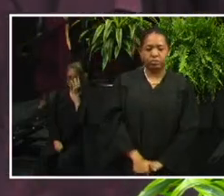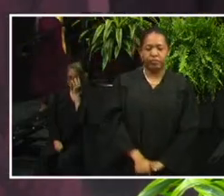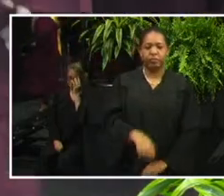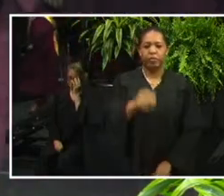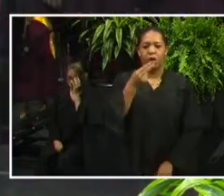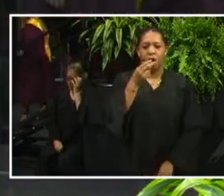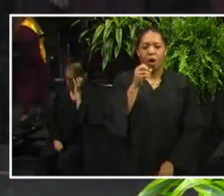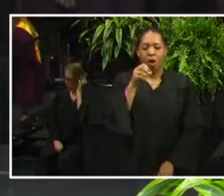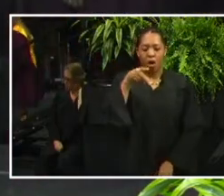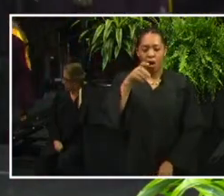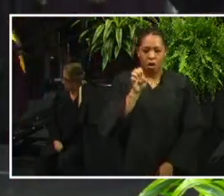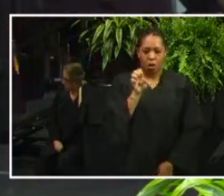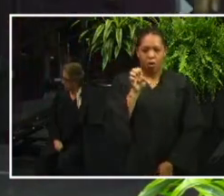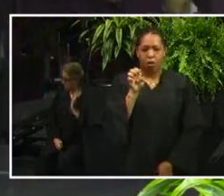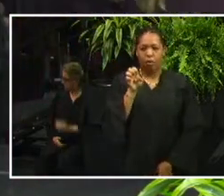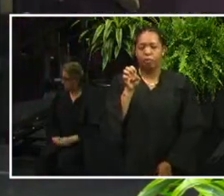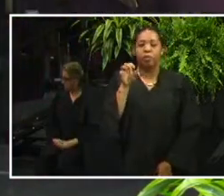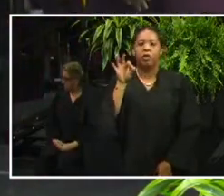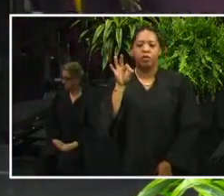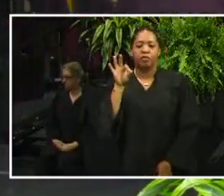Hope Sine Fulton.